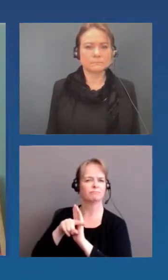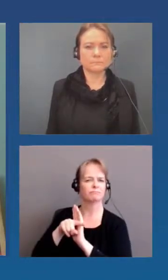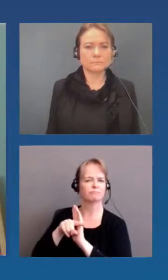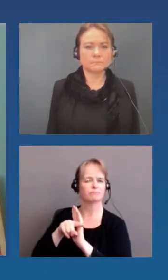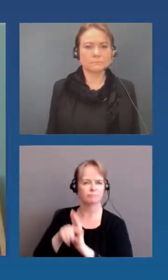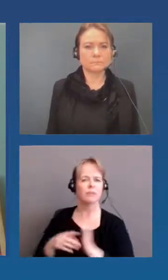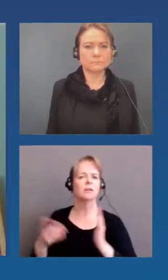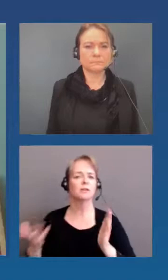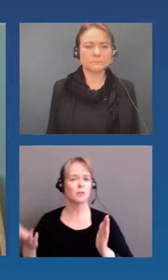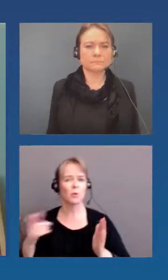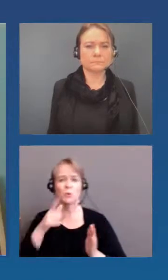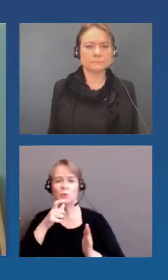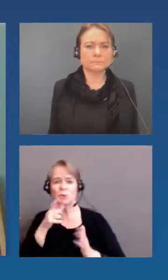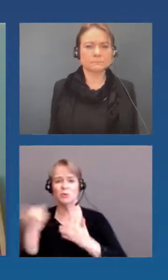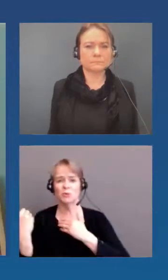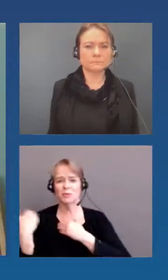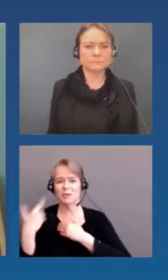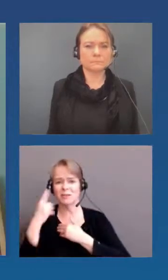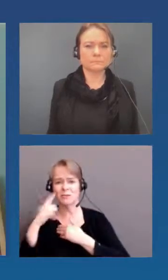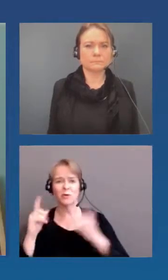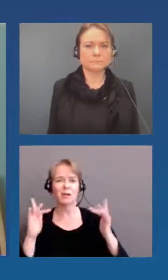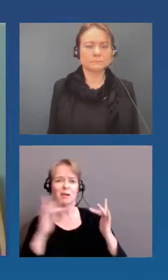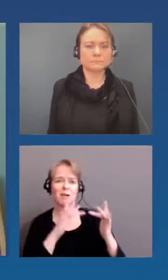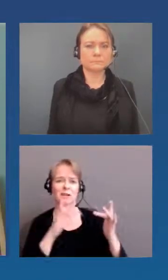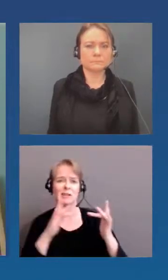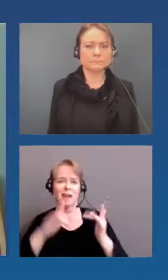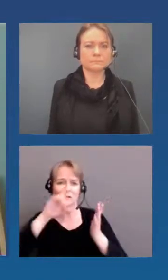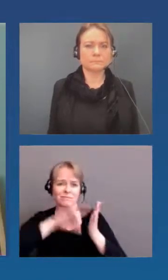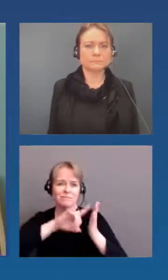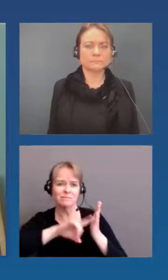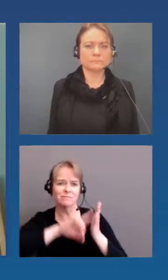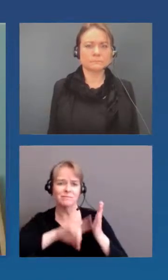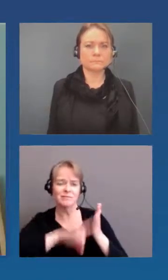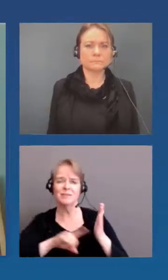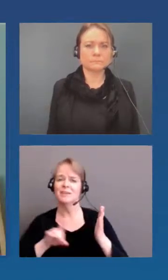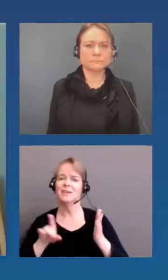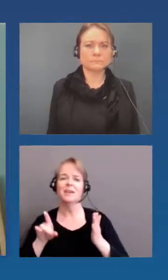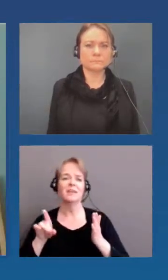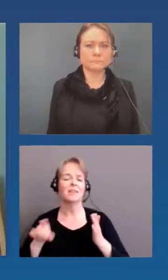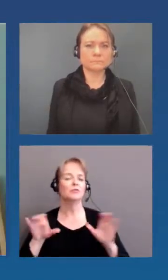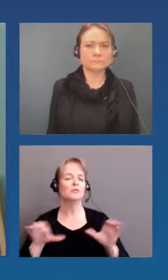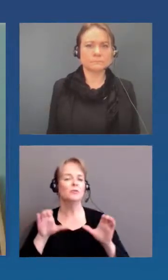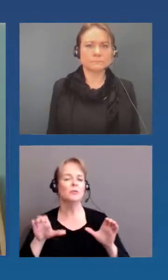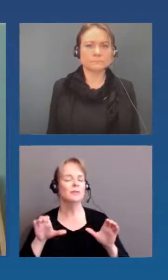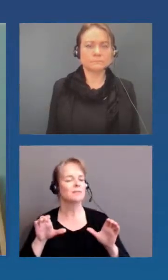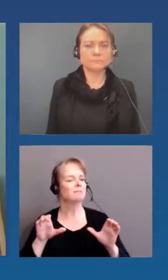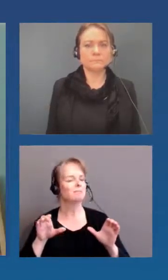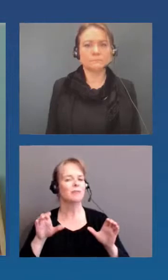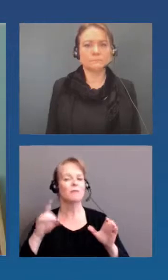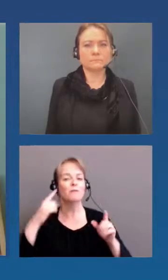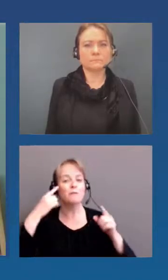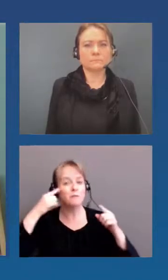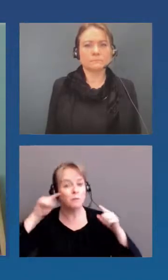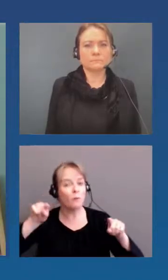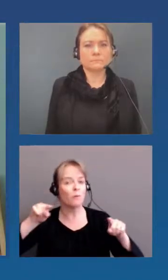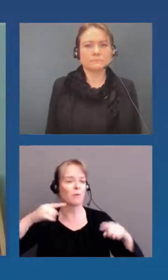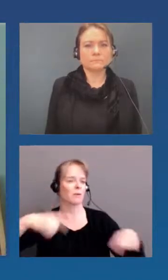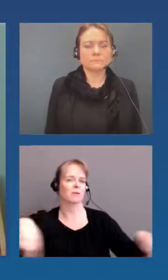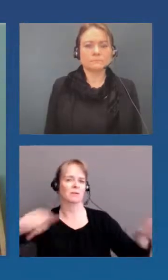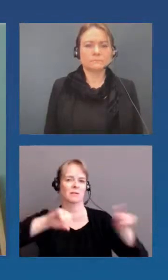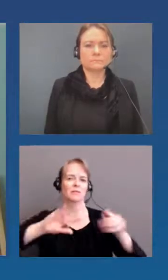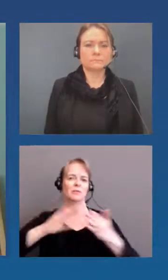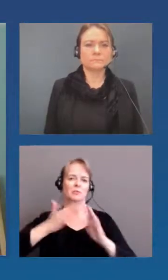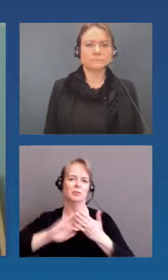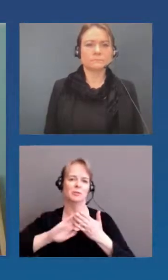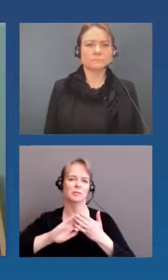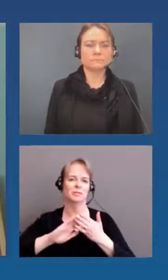the contact tracing, they're doing this for everybody in the community. They're doing this to make us all aware of where the risks could